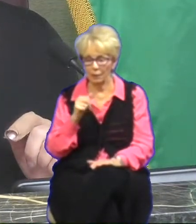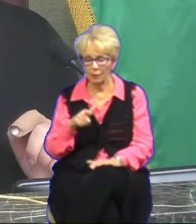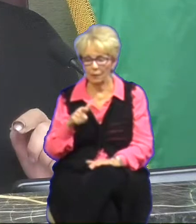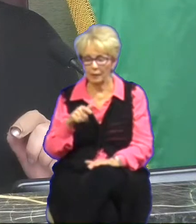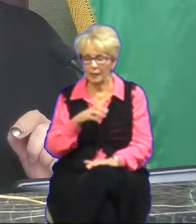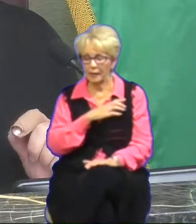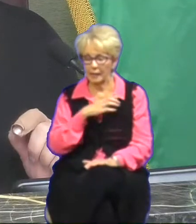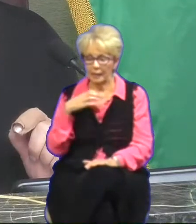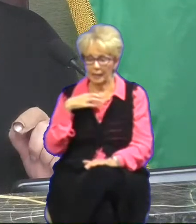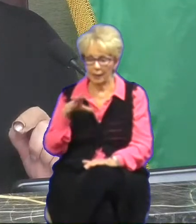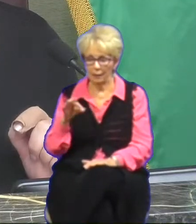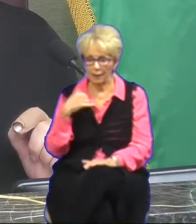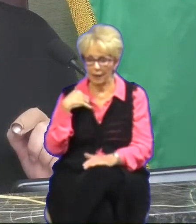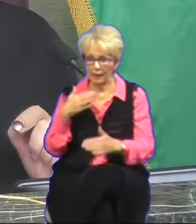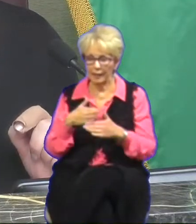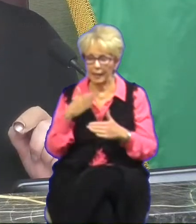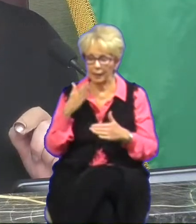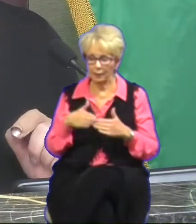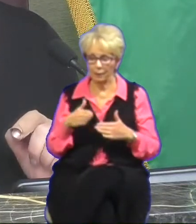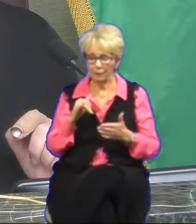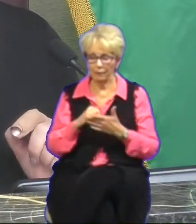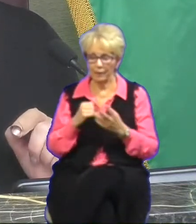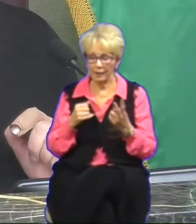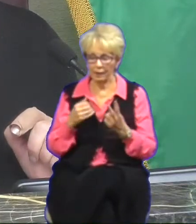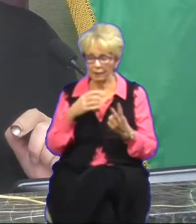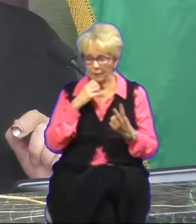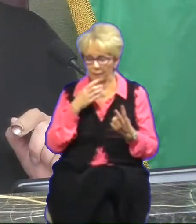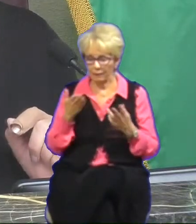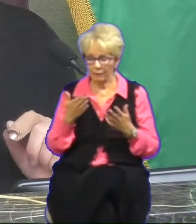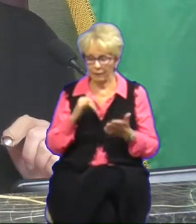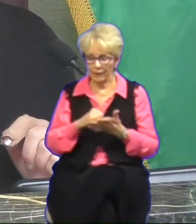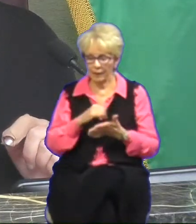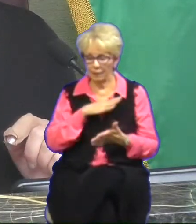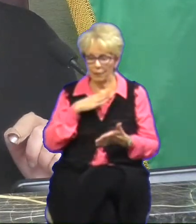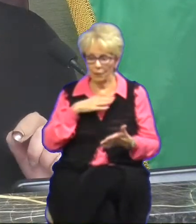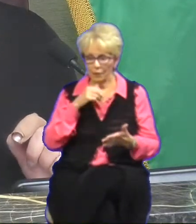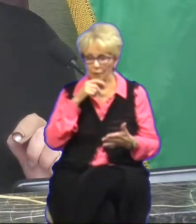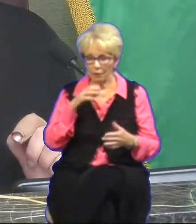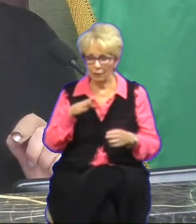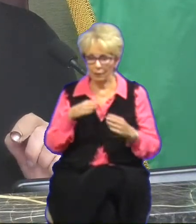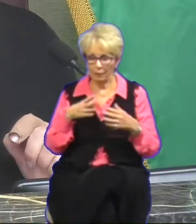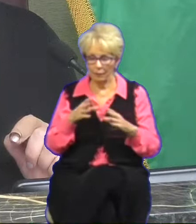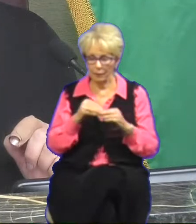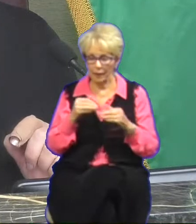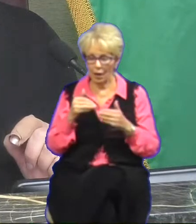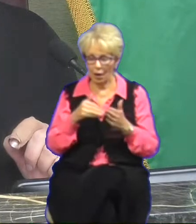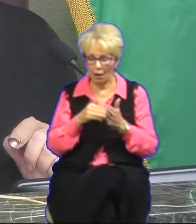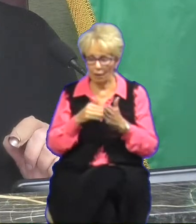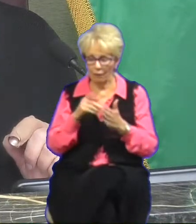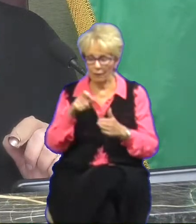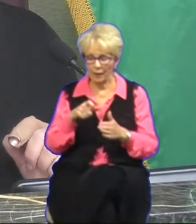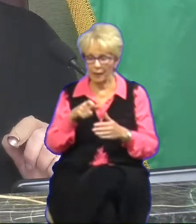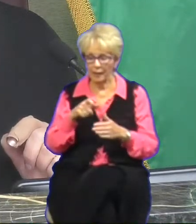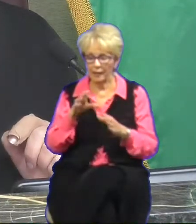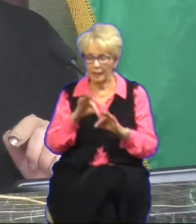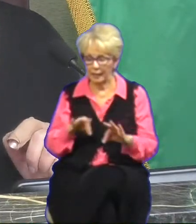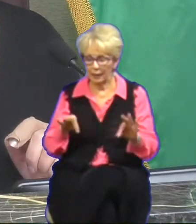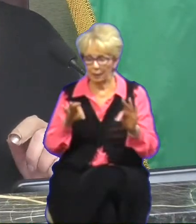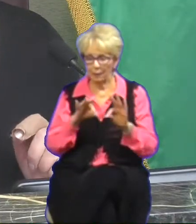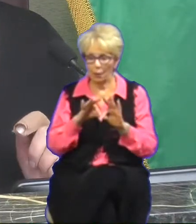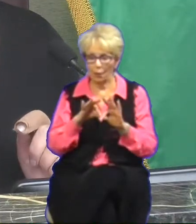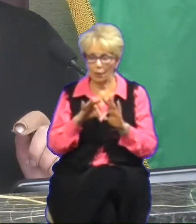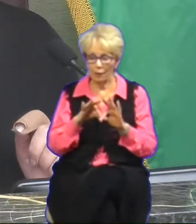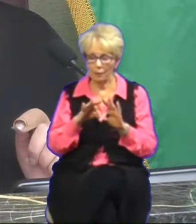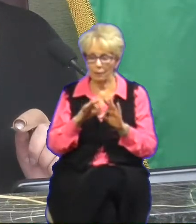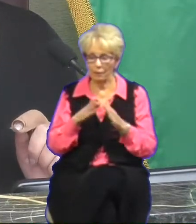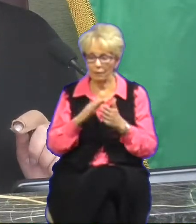council appointee, have expired. These two have been serving. This board does not meet a lot, but when they need to meet, it is important.